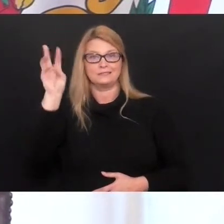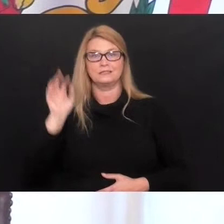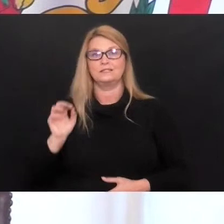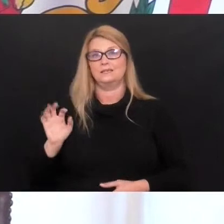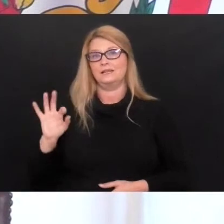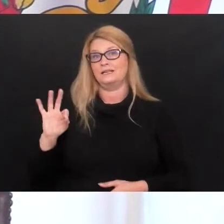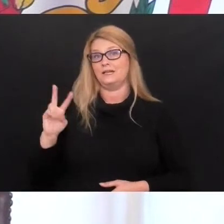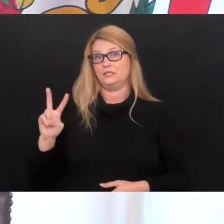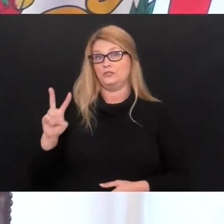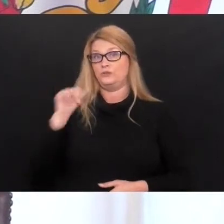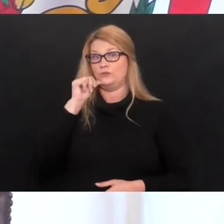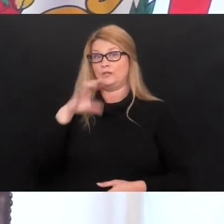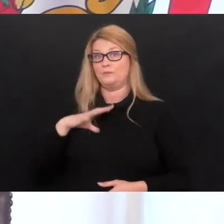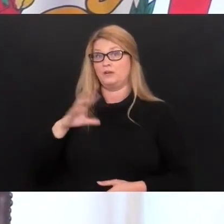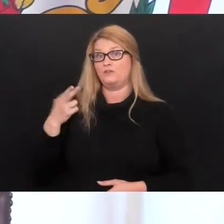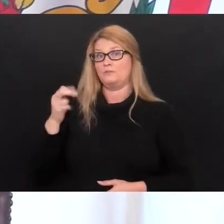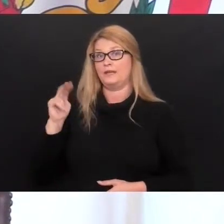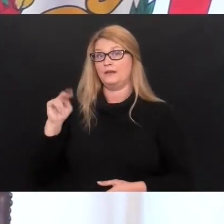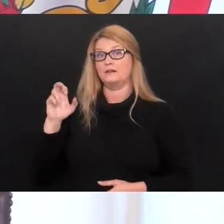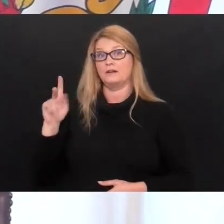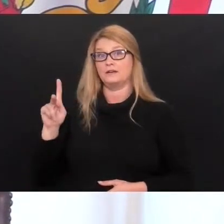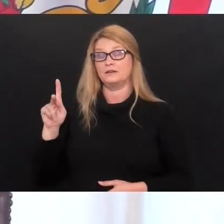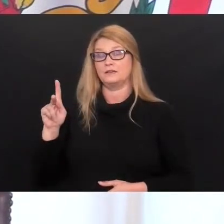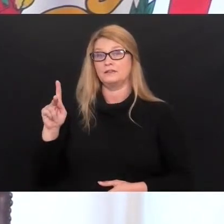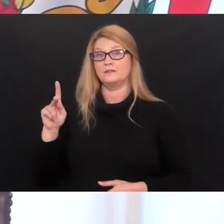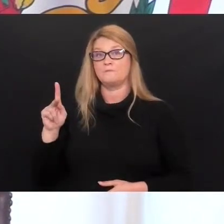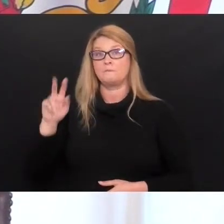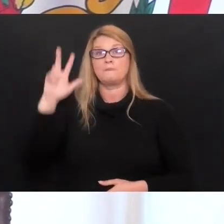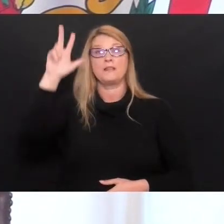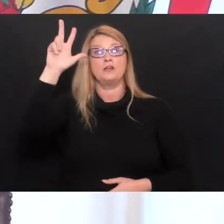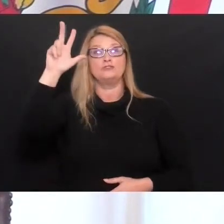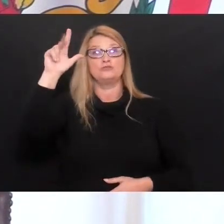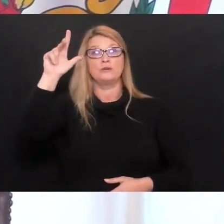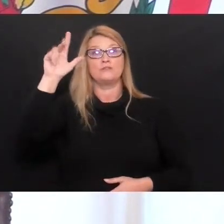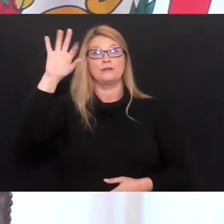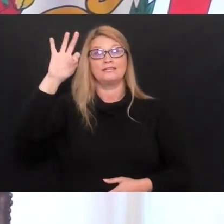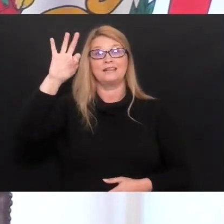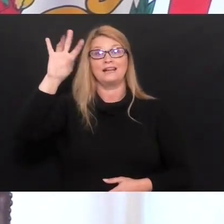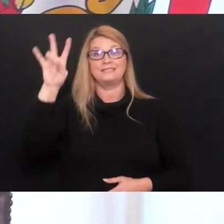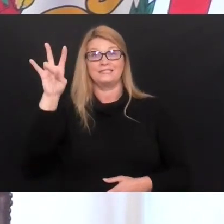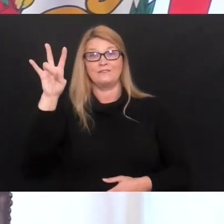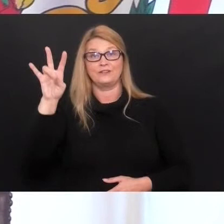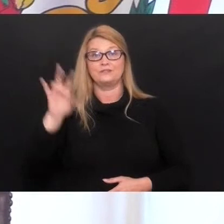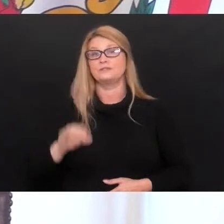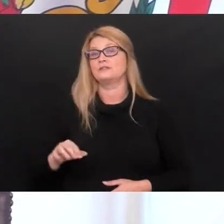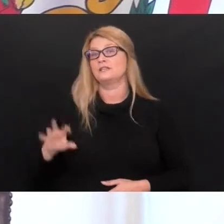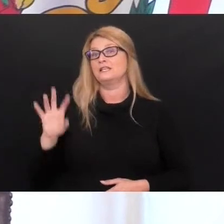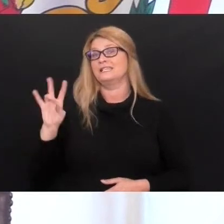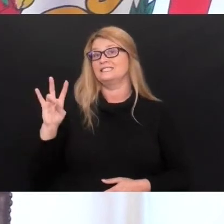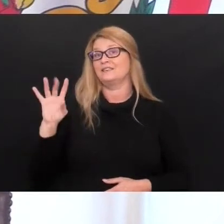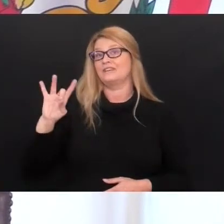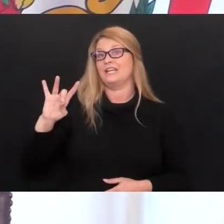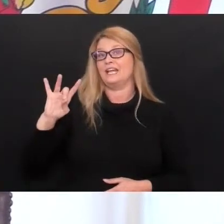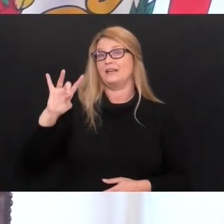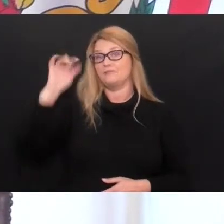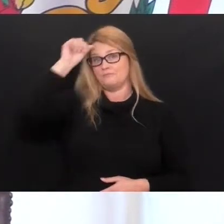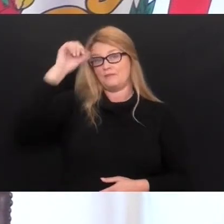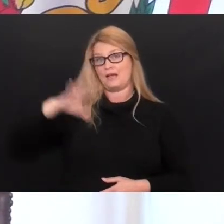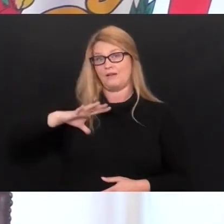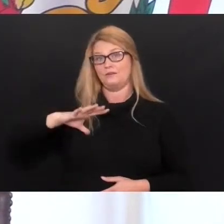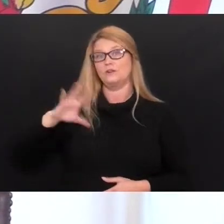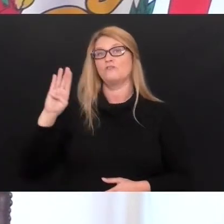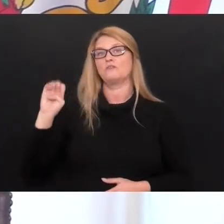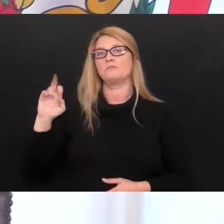is a 92-year-old female from Hancock County. Our 2,397th death is a 78-year-old male from